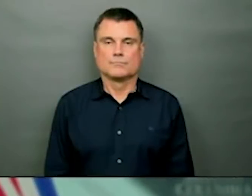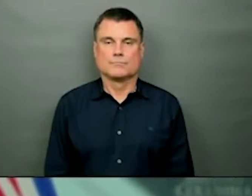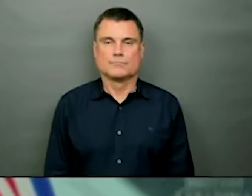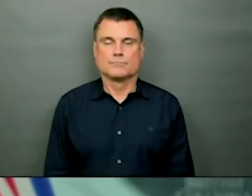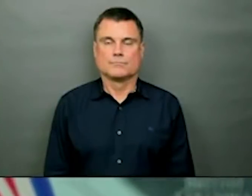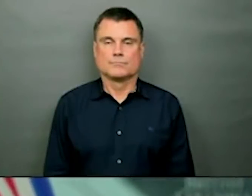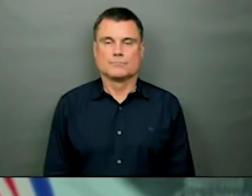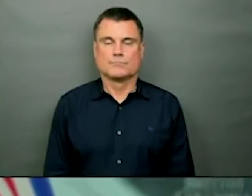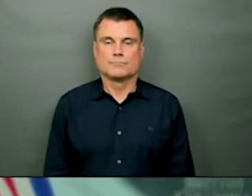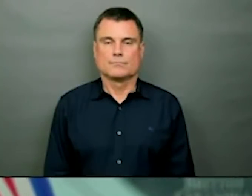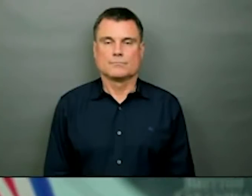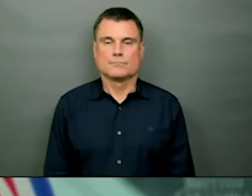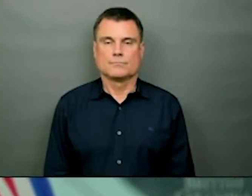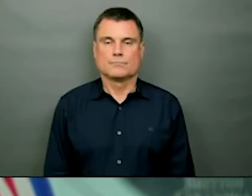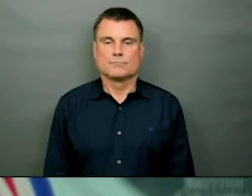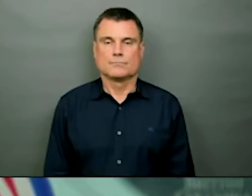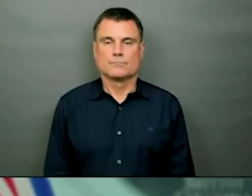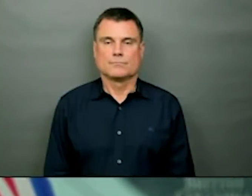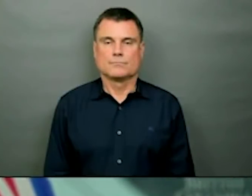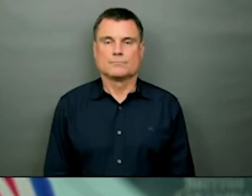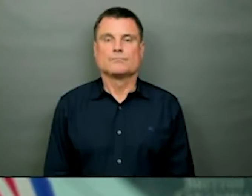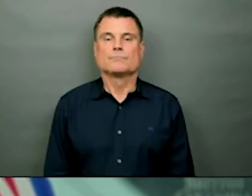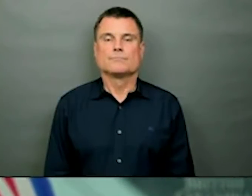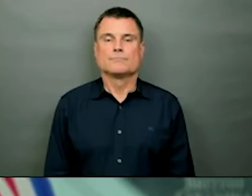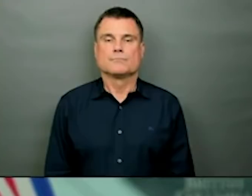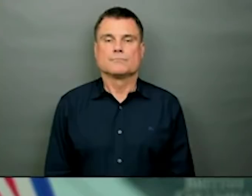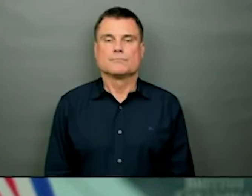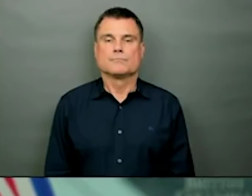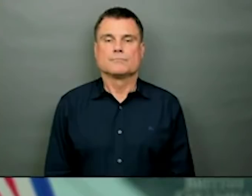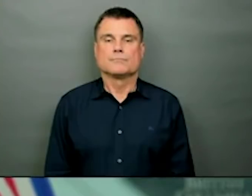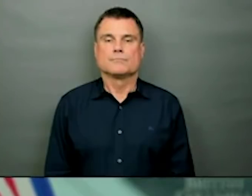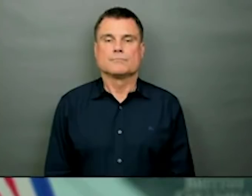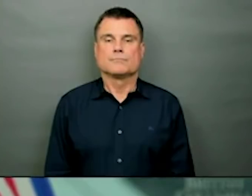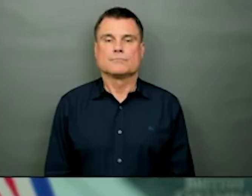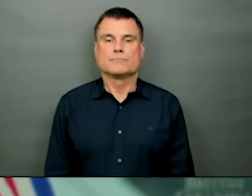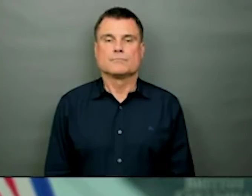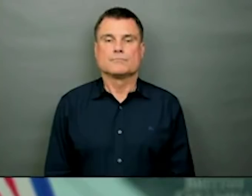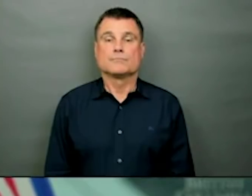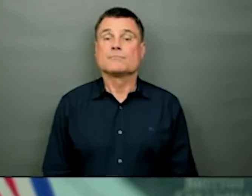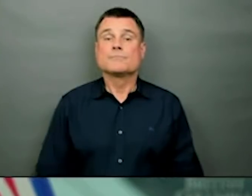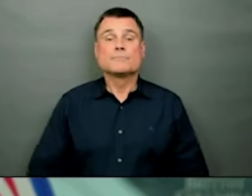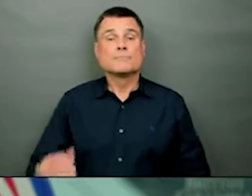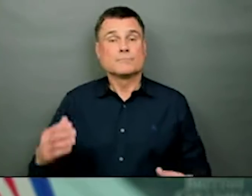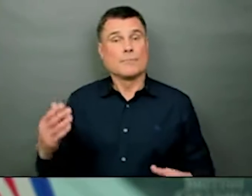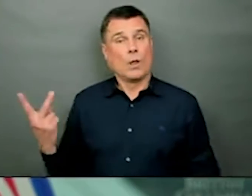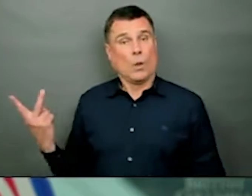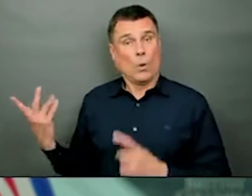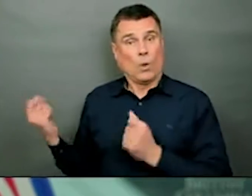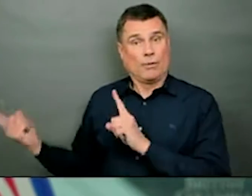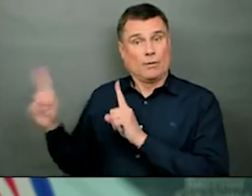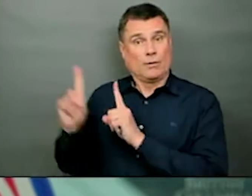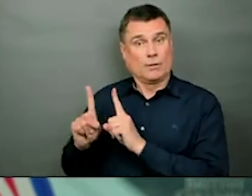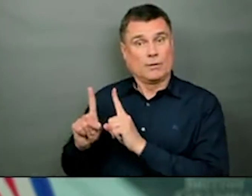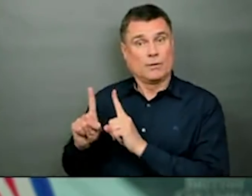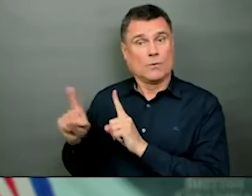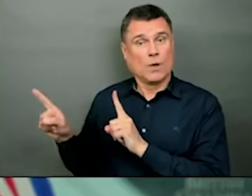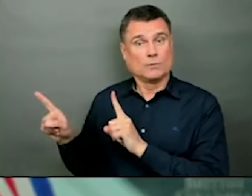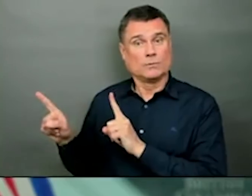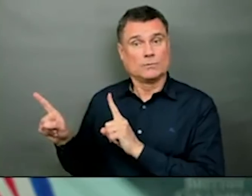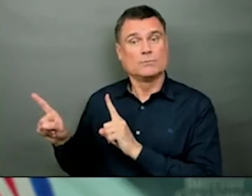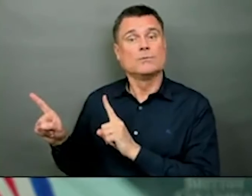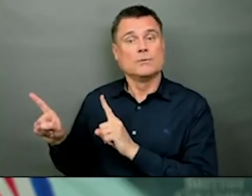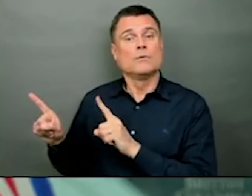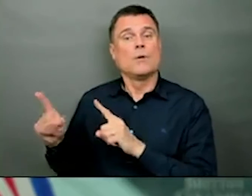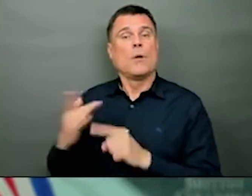Good afternoon. My name is Adrian Dix. I'm BC's Minister of Health. To my right is Dr. Réka Gustafson, who's the Deputy Provincial Health Officer and leads